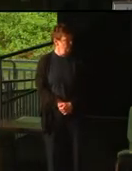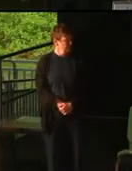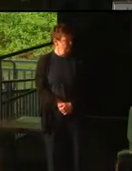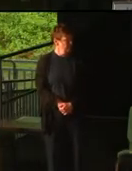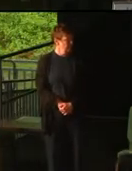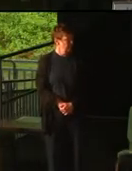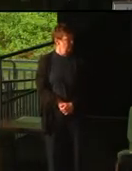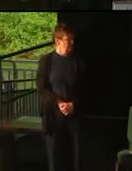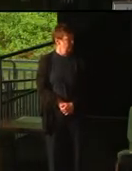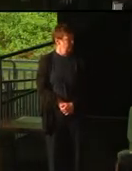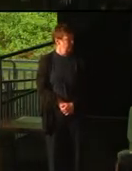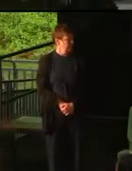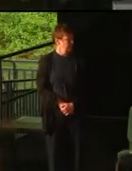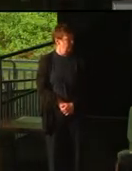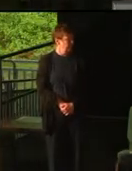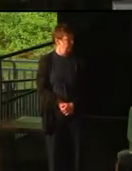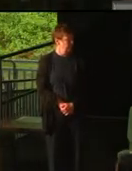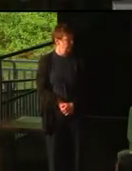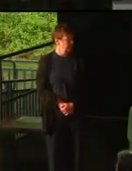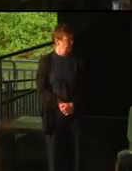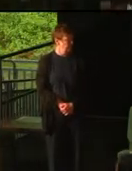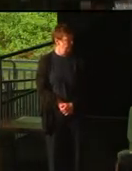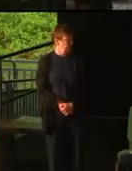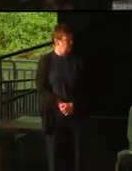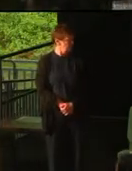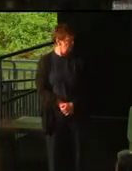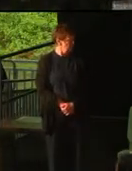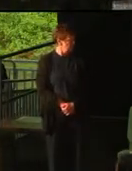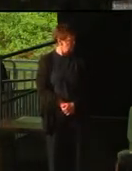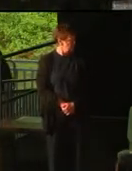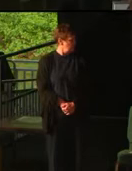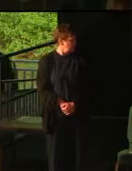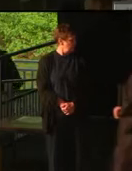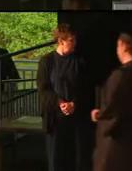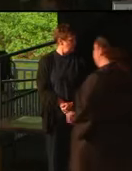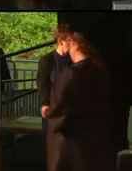Jordan Elizabeth Donahue, summa cum laude.